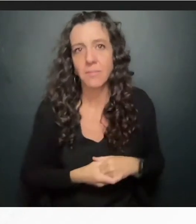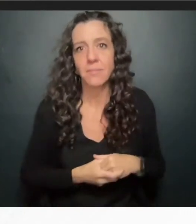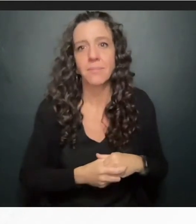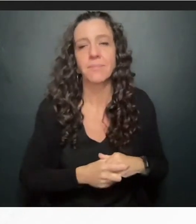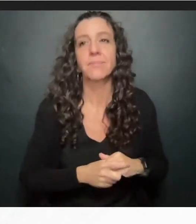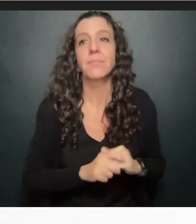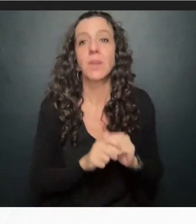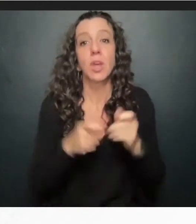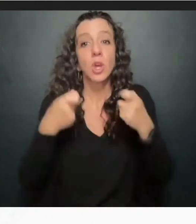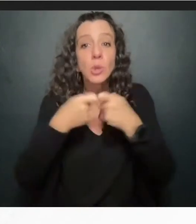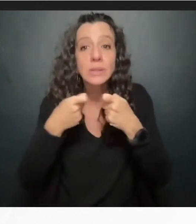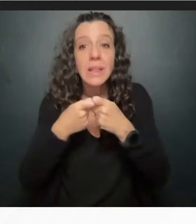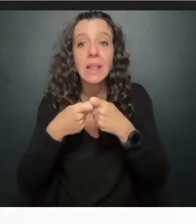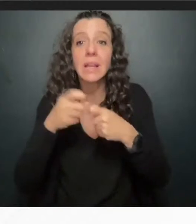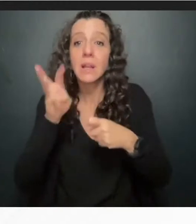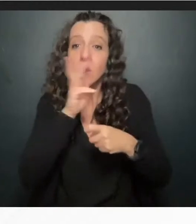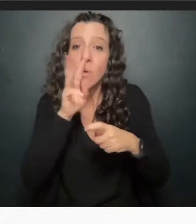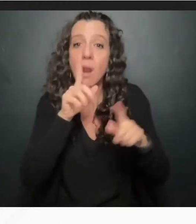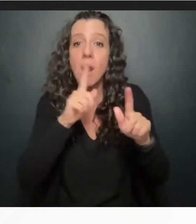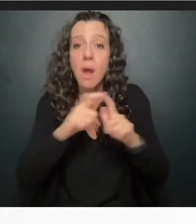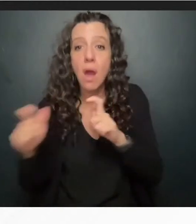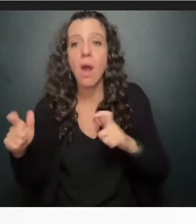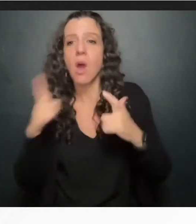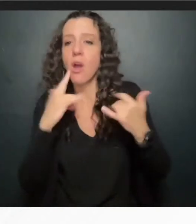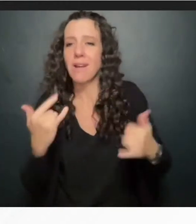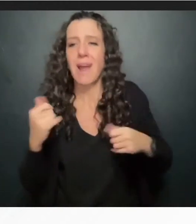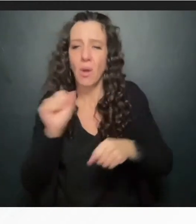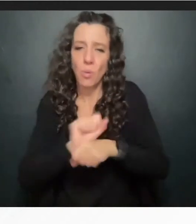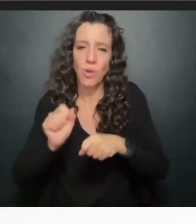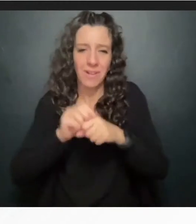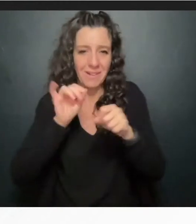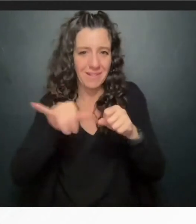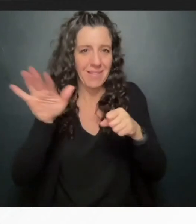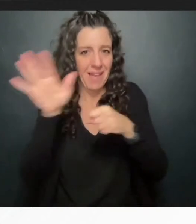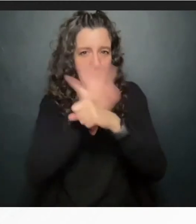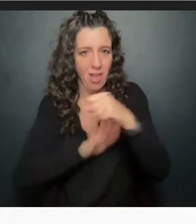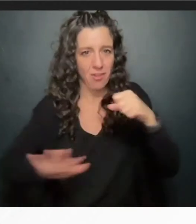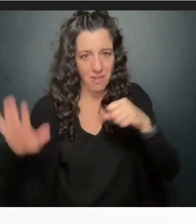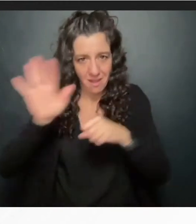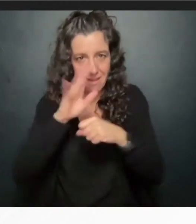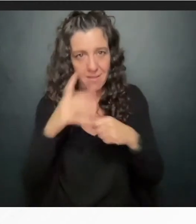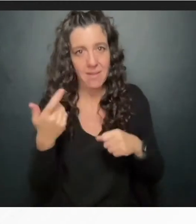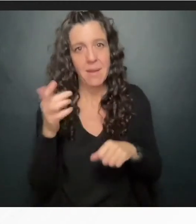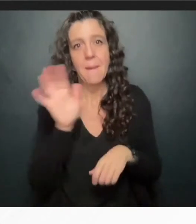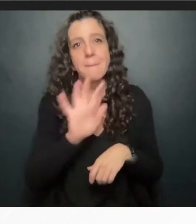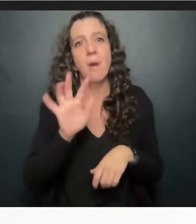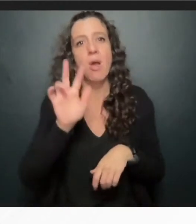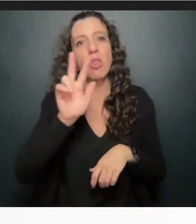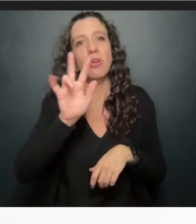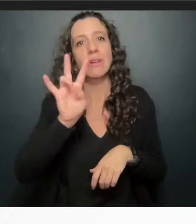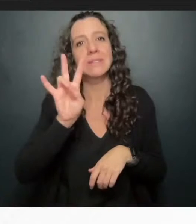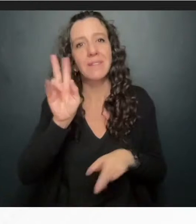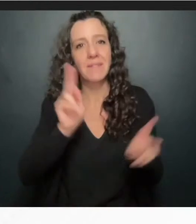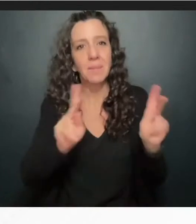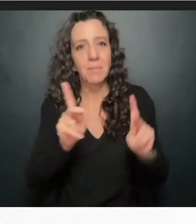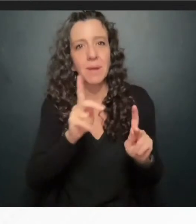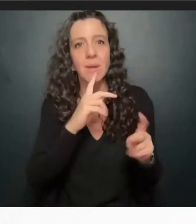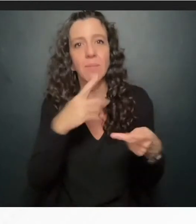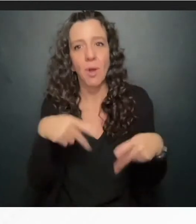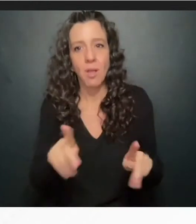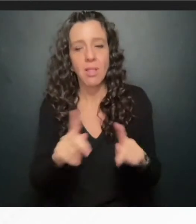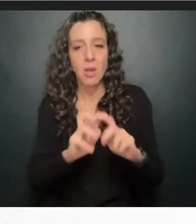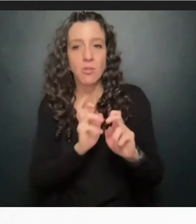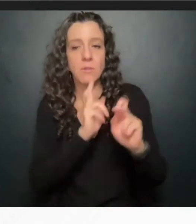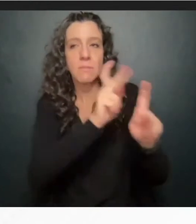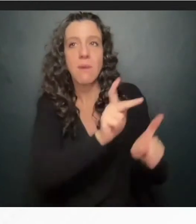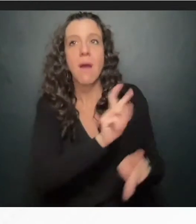Utility crews are actively working throughout the affected areas. Approximately 37 individuals have been allowed to return to